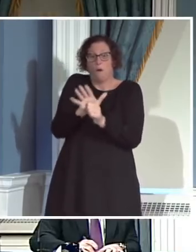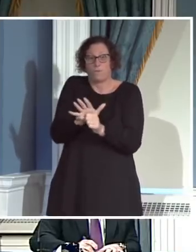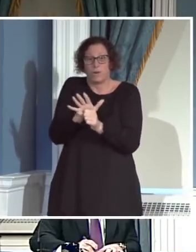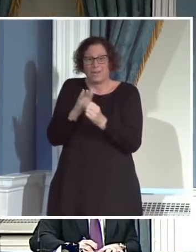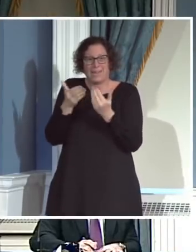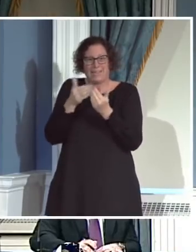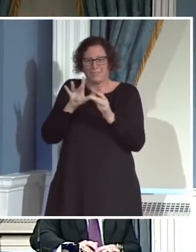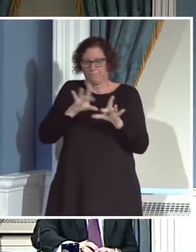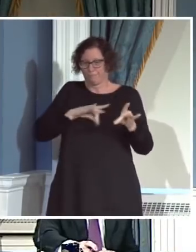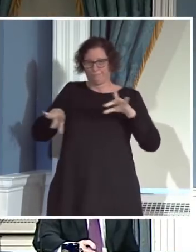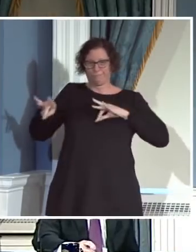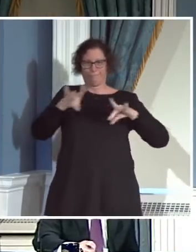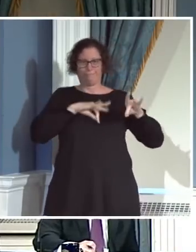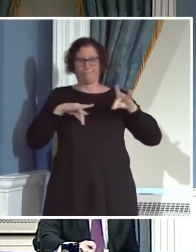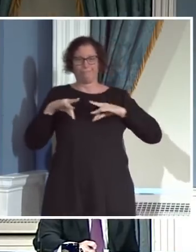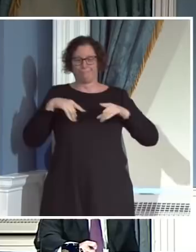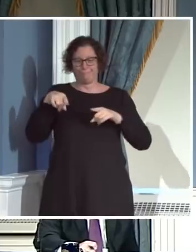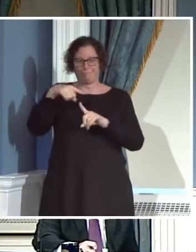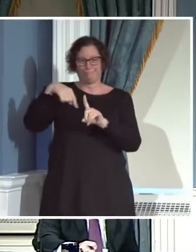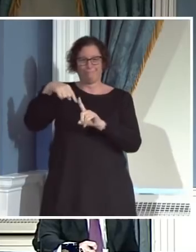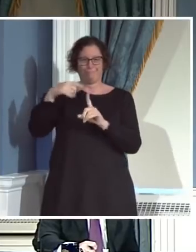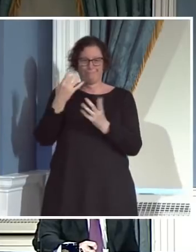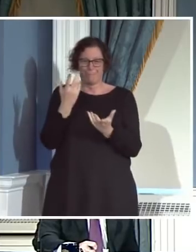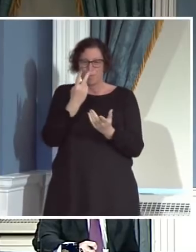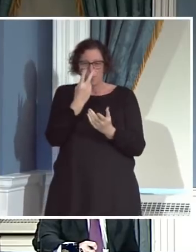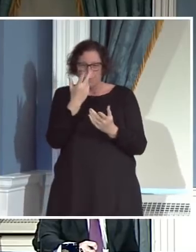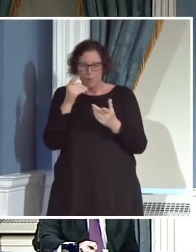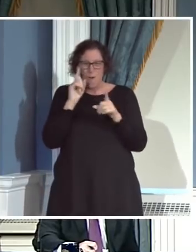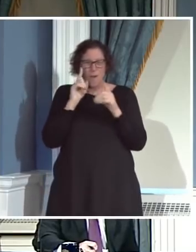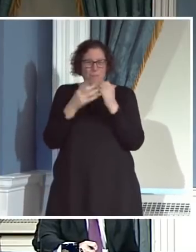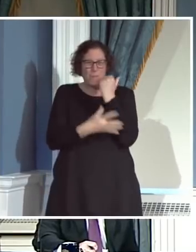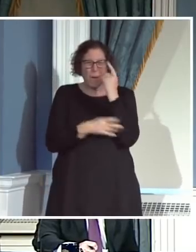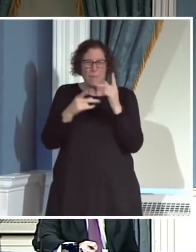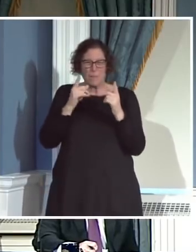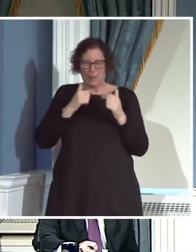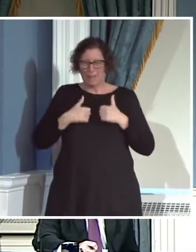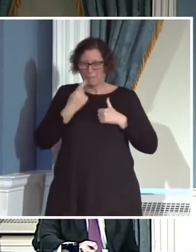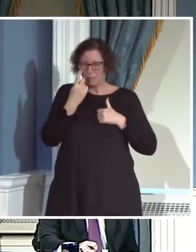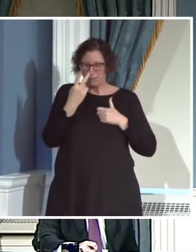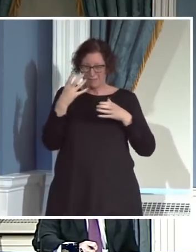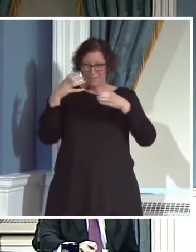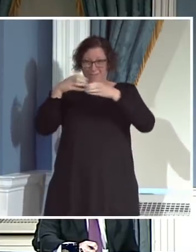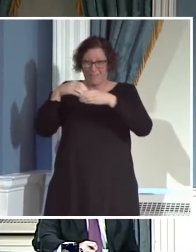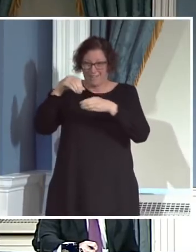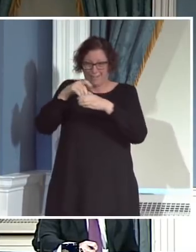Henry from Bloomberg is up next. Henry? Hi, can you hear me? Yes, Henry.